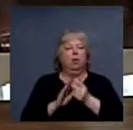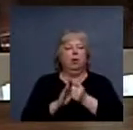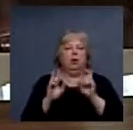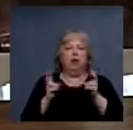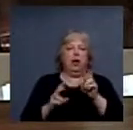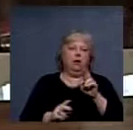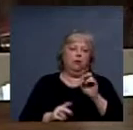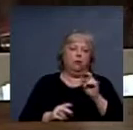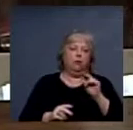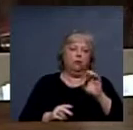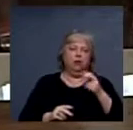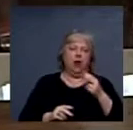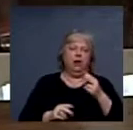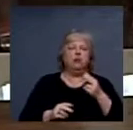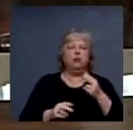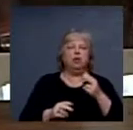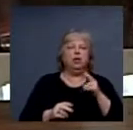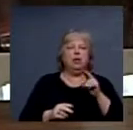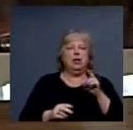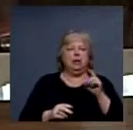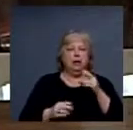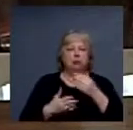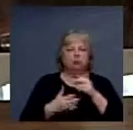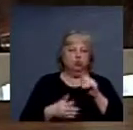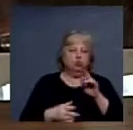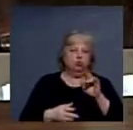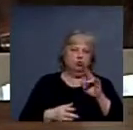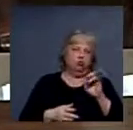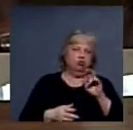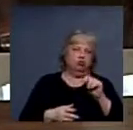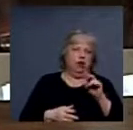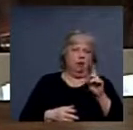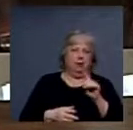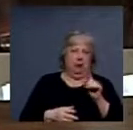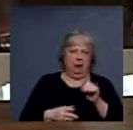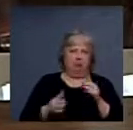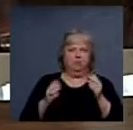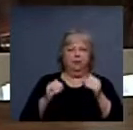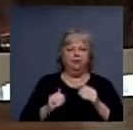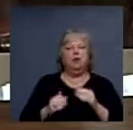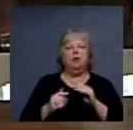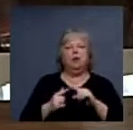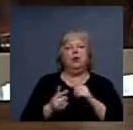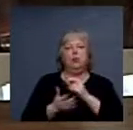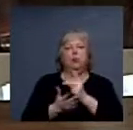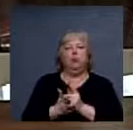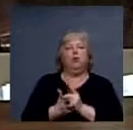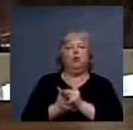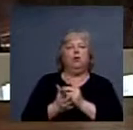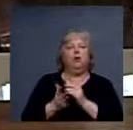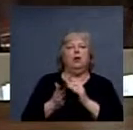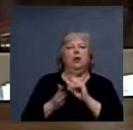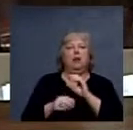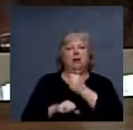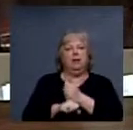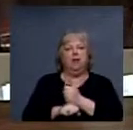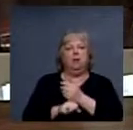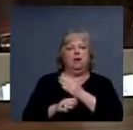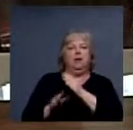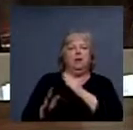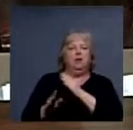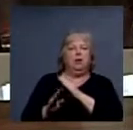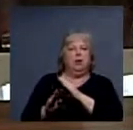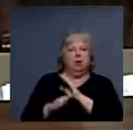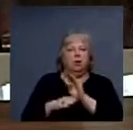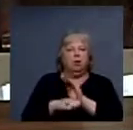Ranch, Tract D, Short Form PCD, and to revoke a planned zoning district. An ordinance to approve a planned zoning development, establish a planned commercial